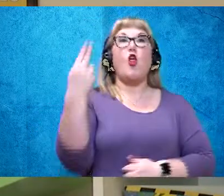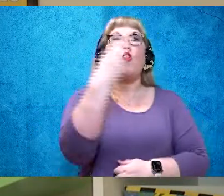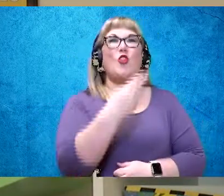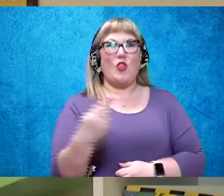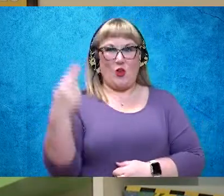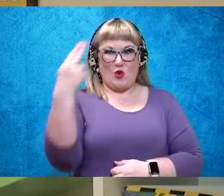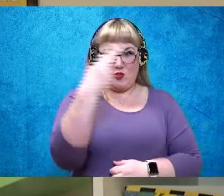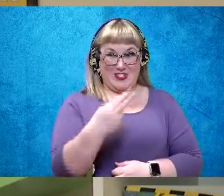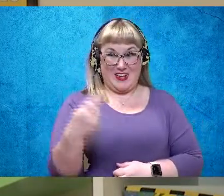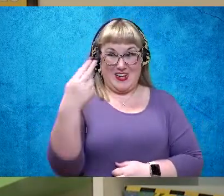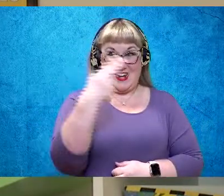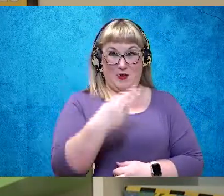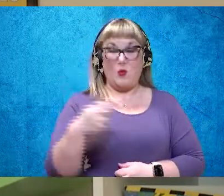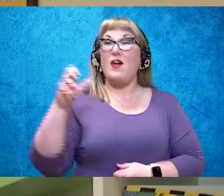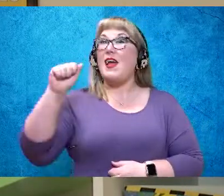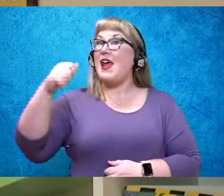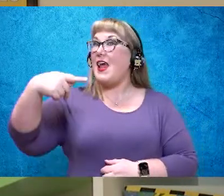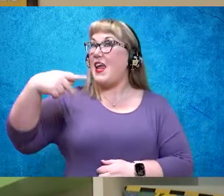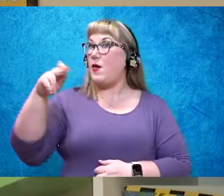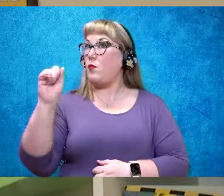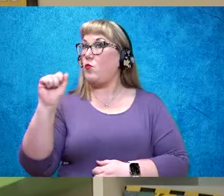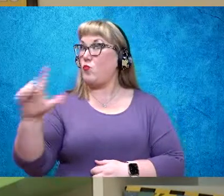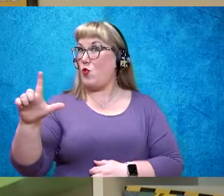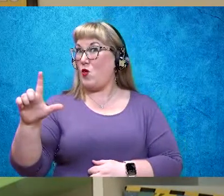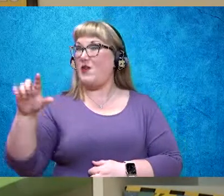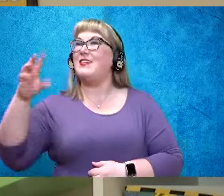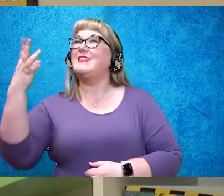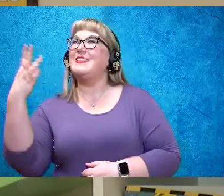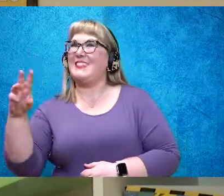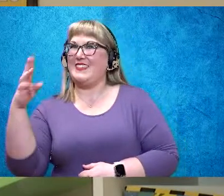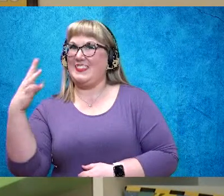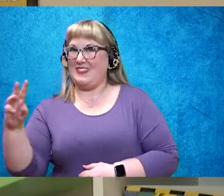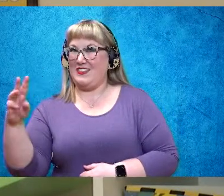Thursday, April 16th,